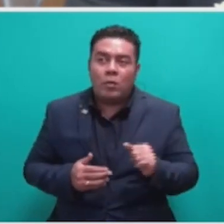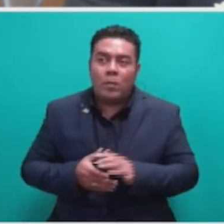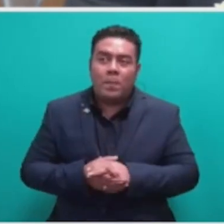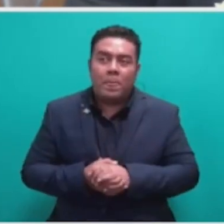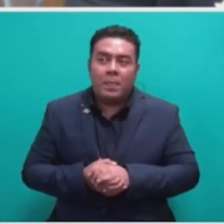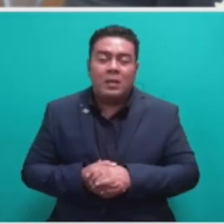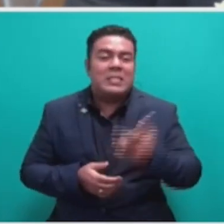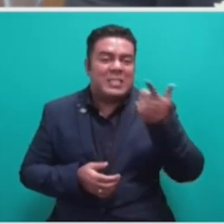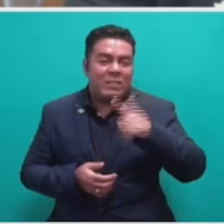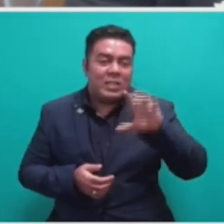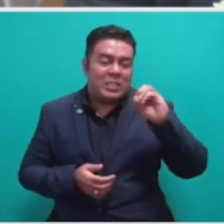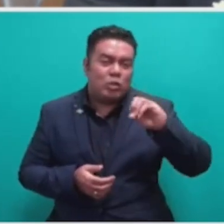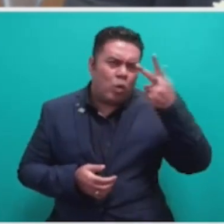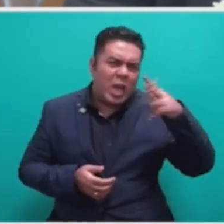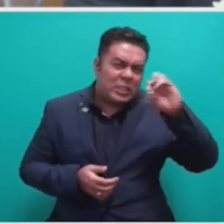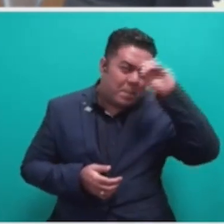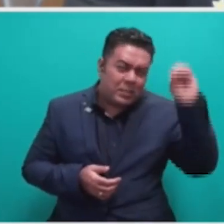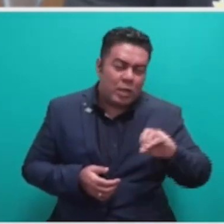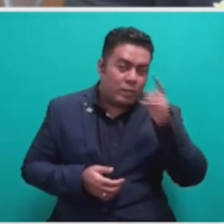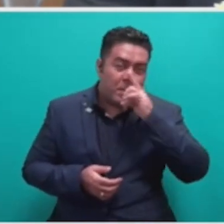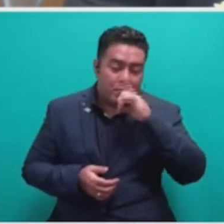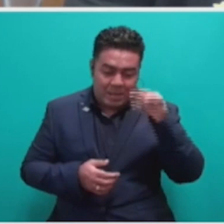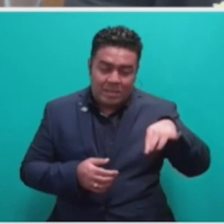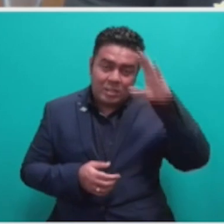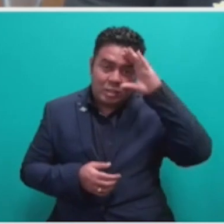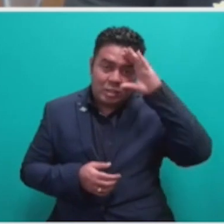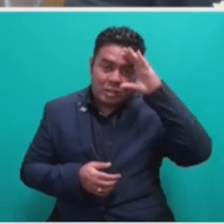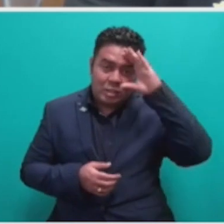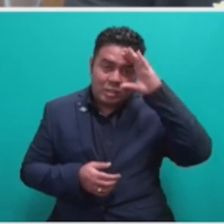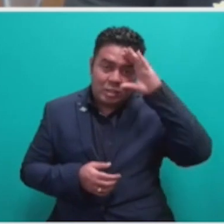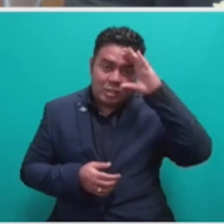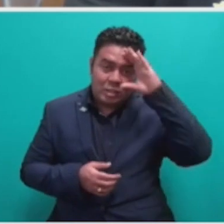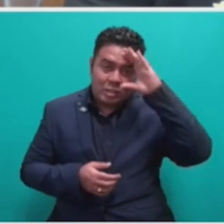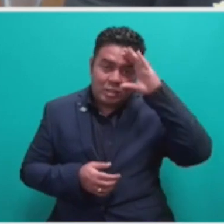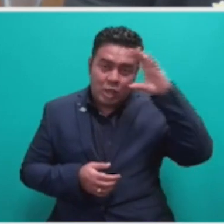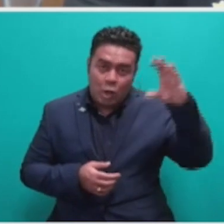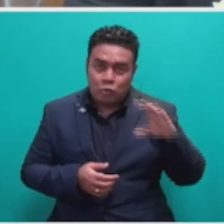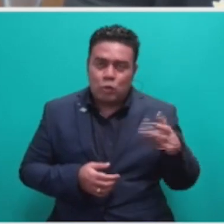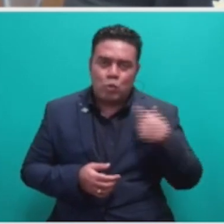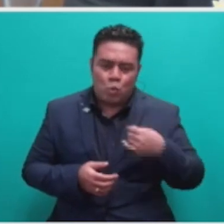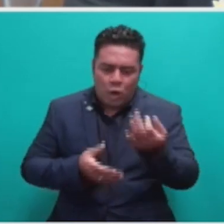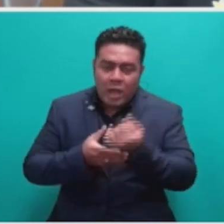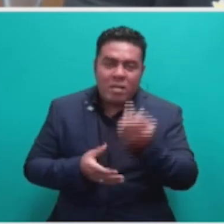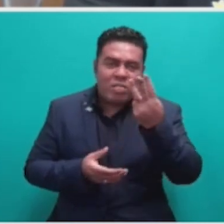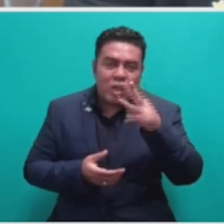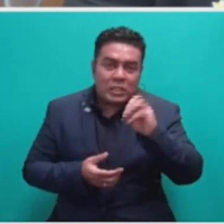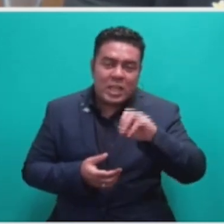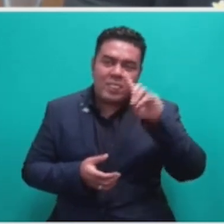Almost 70 to 80% of the people in this country, Mr. Speaker, who earn below